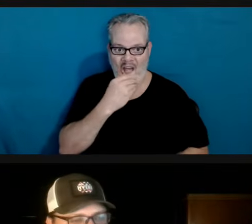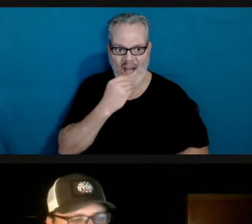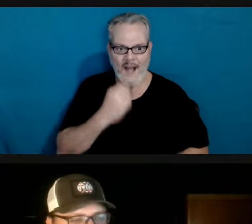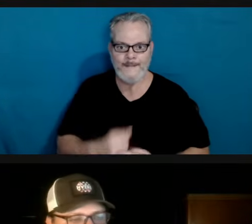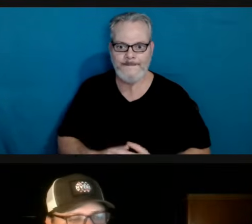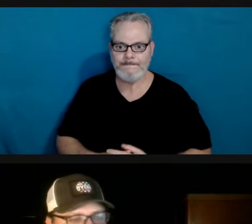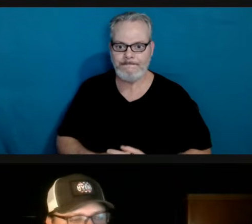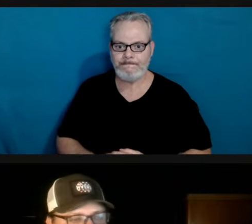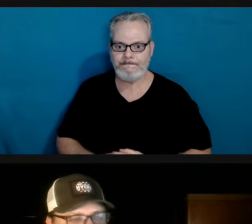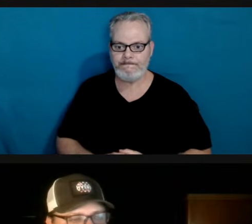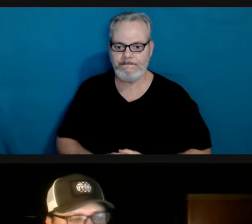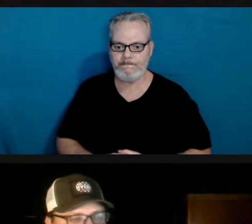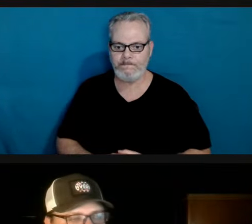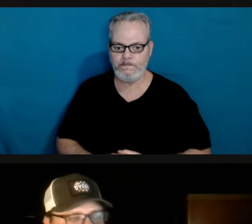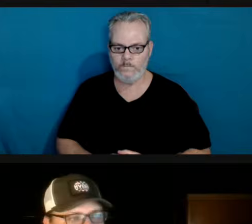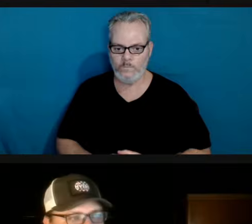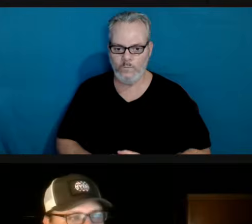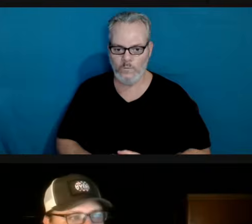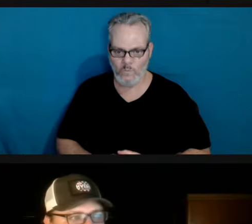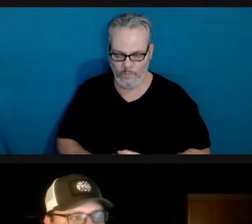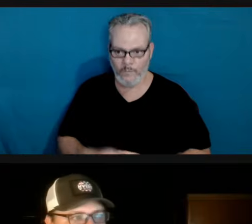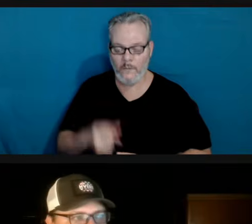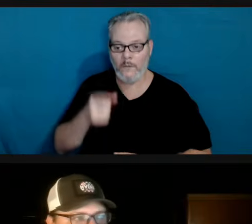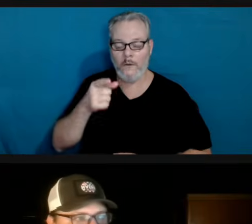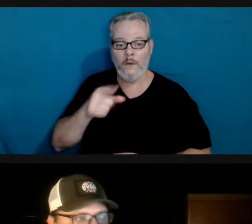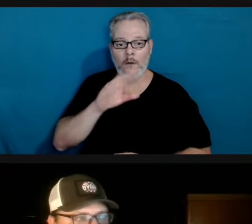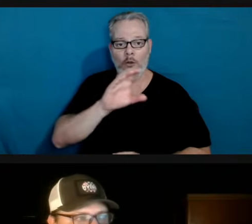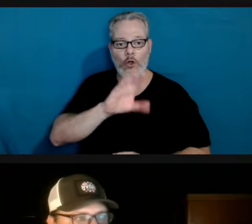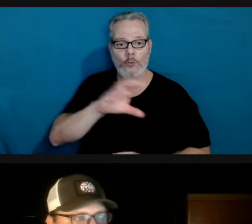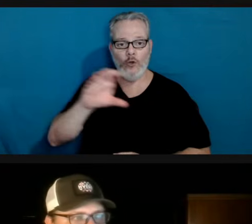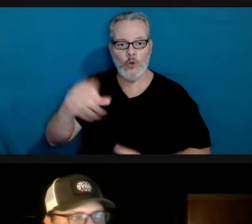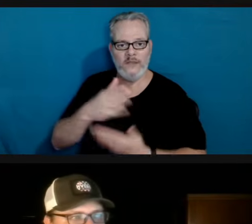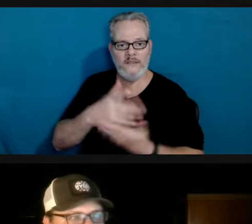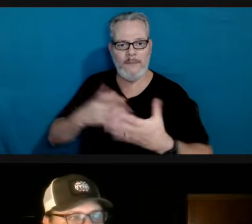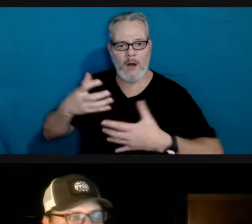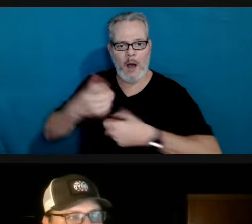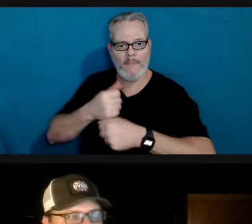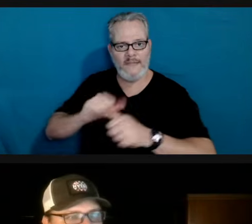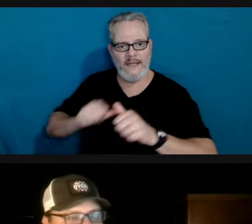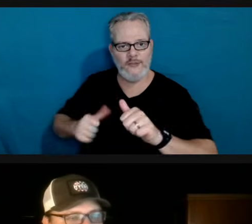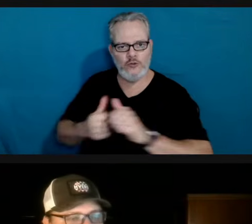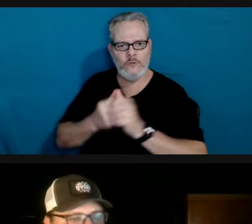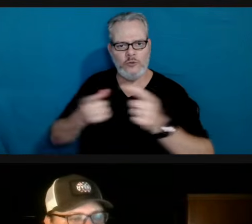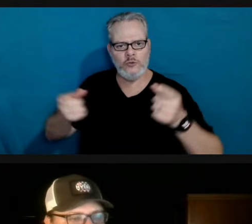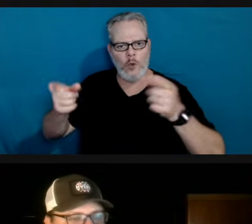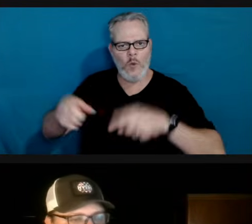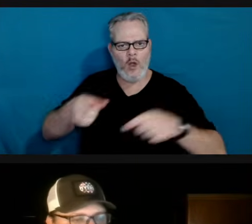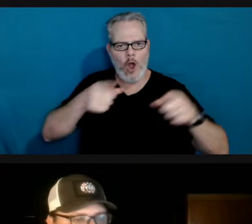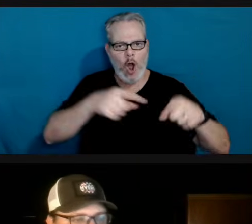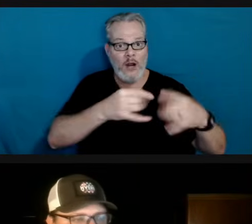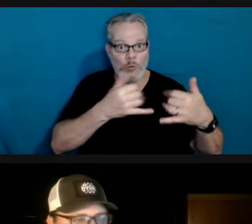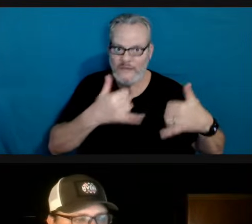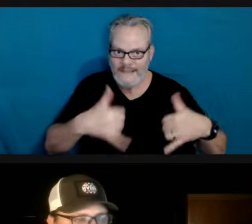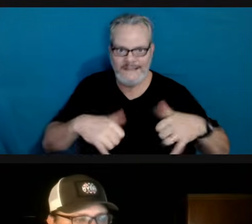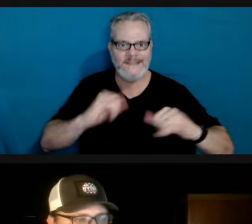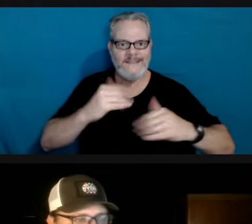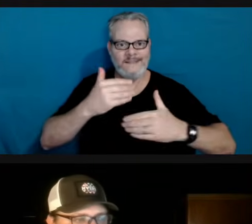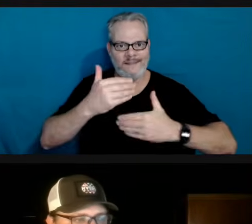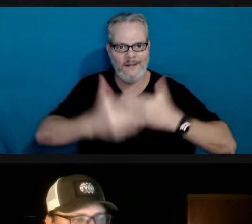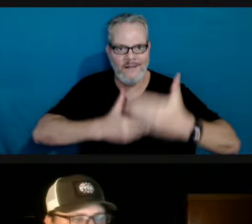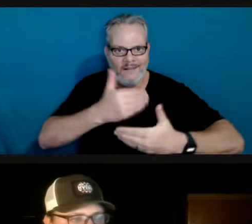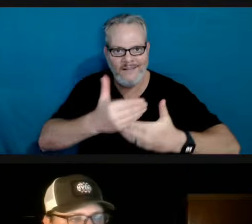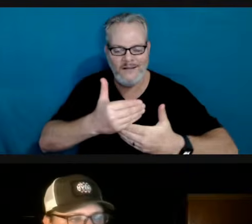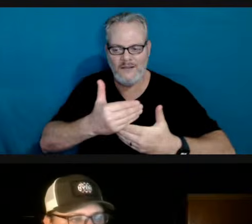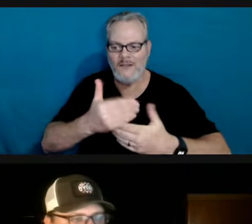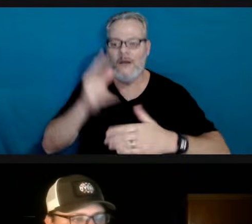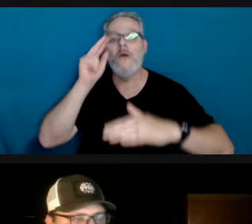going to be some updates of what's been going on and what is still happening, because we're looking at another